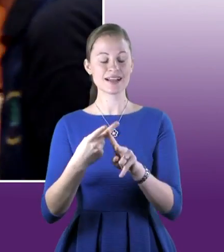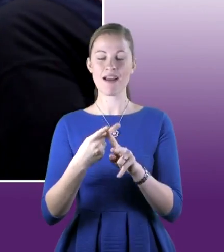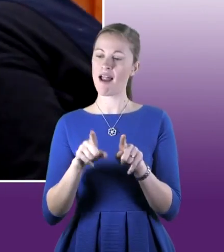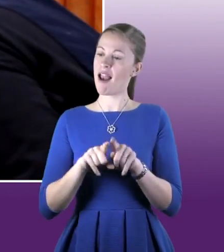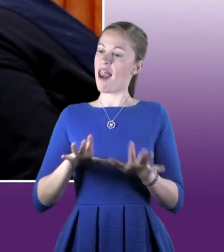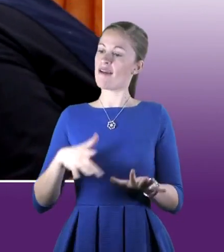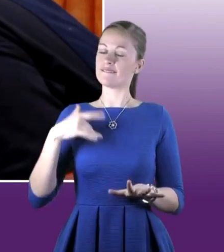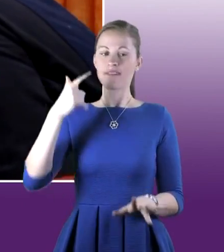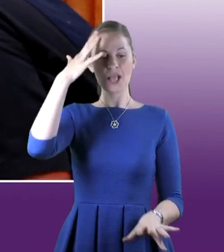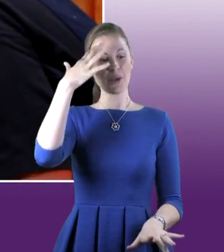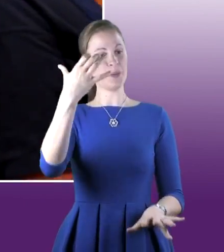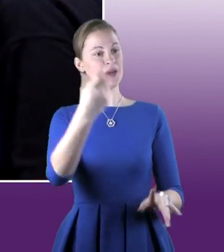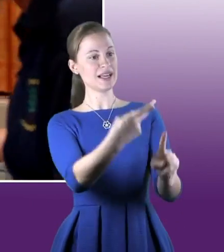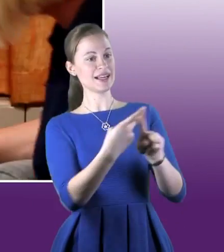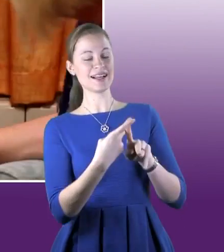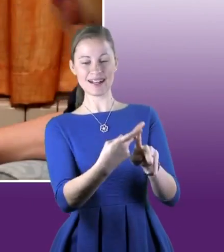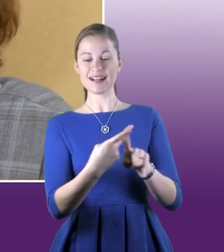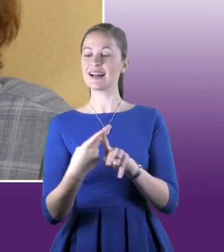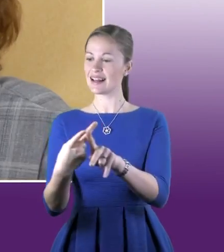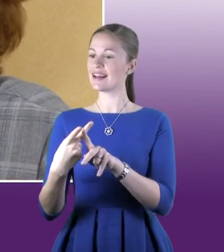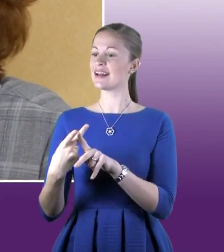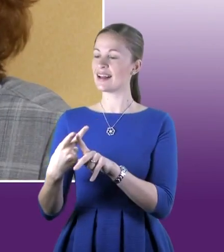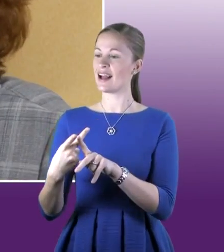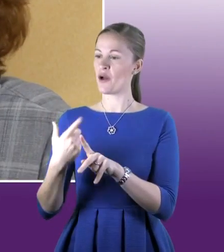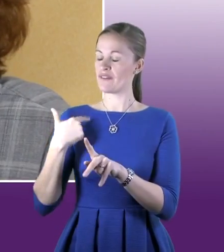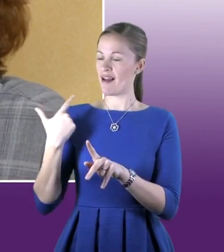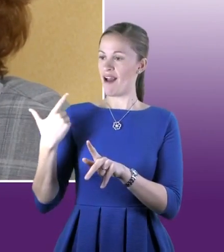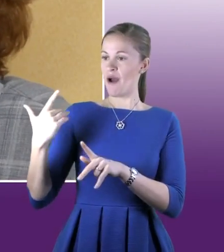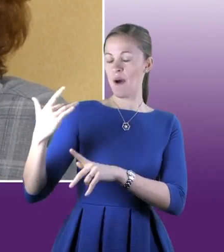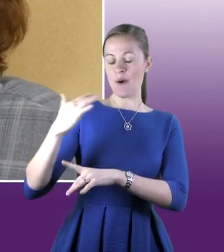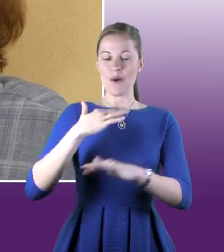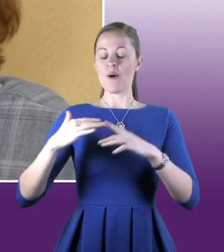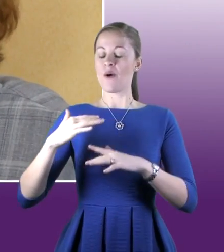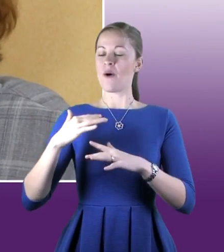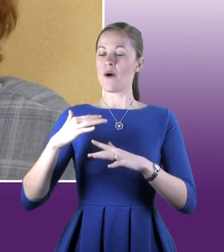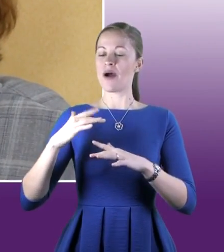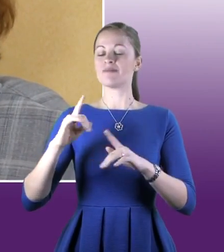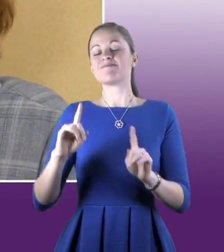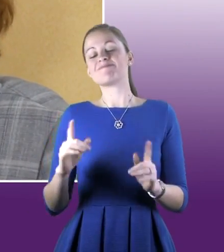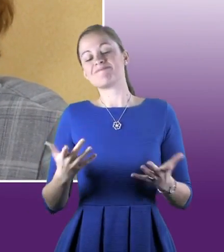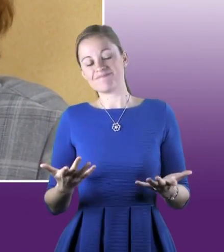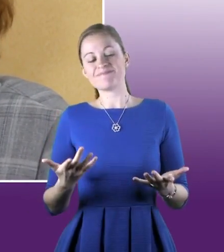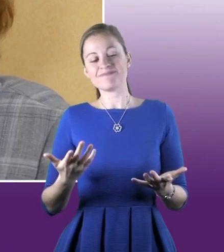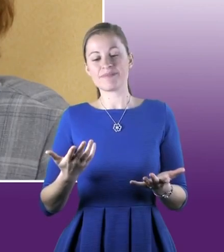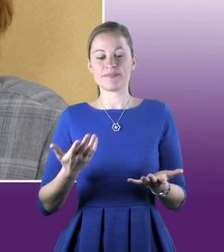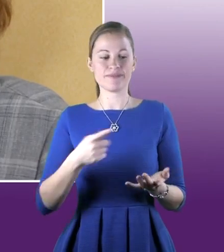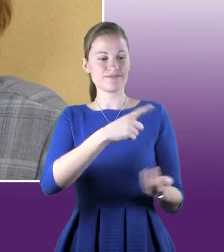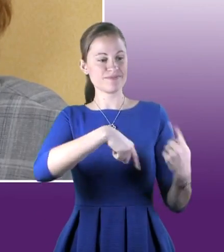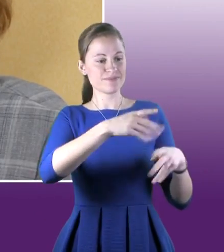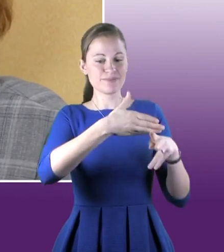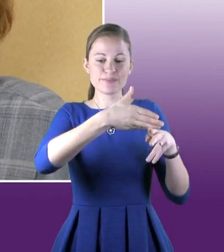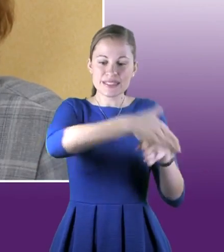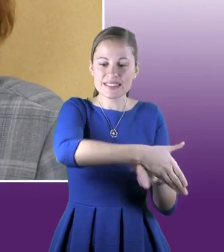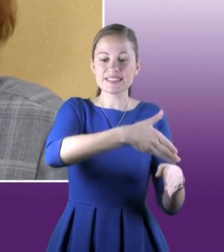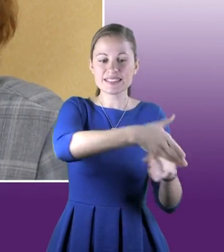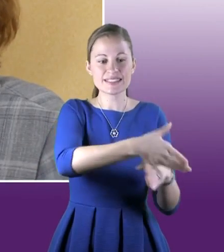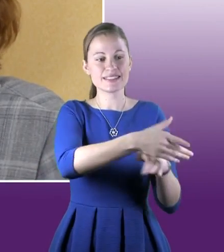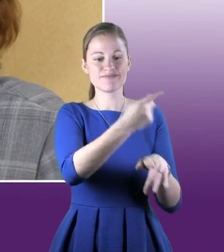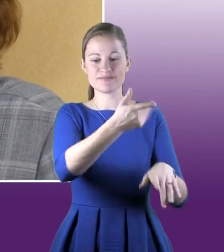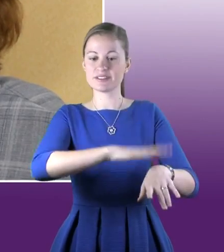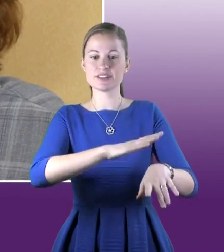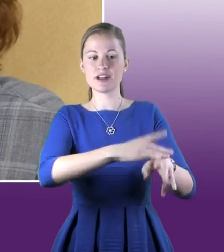It's like you're the queen, and the whole place is buzzing. But, of course, naturally, they're busy and they haven't